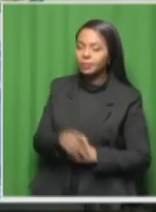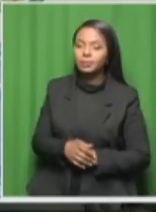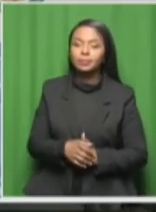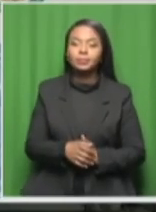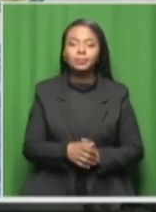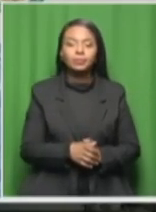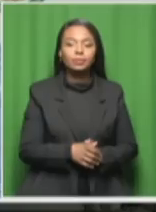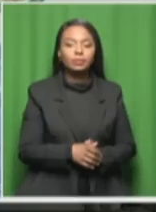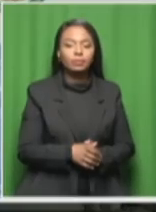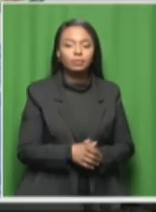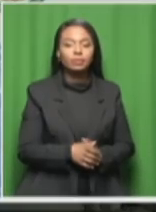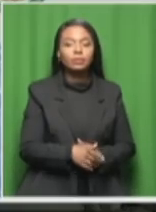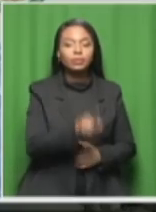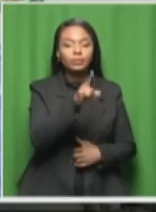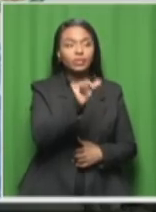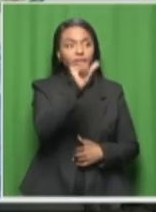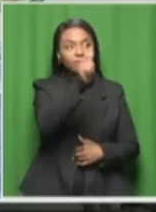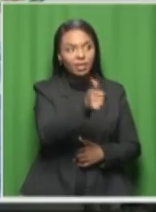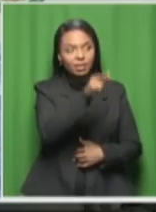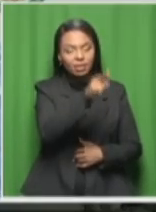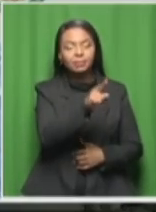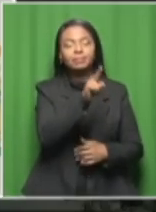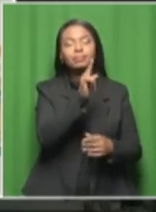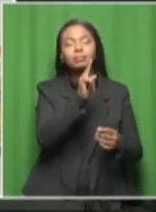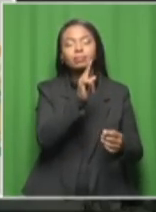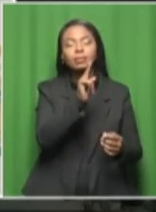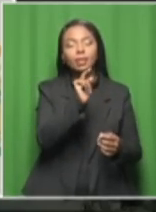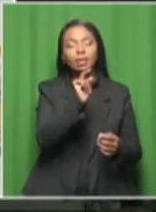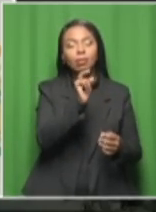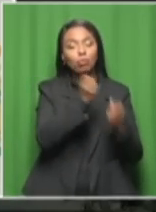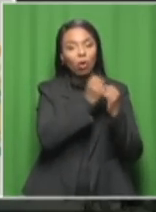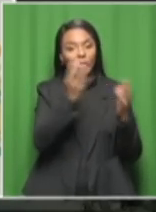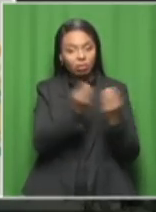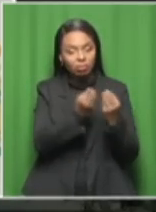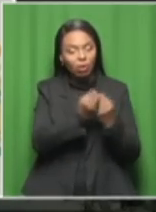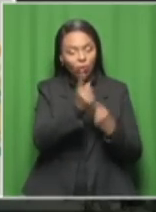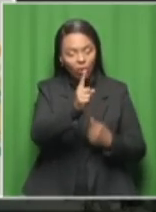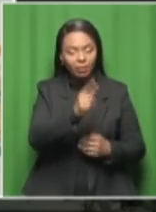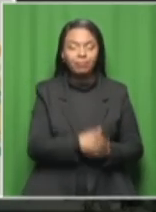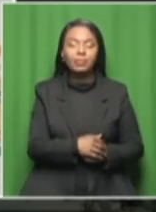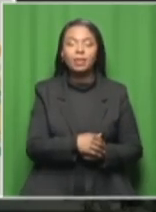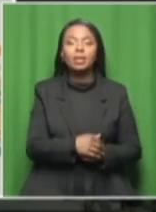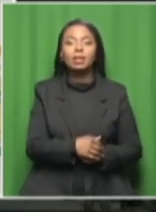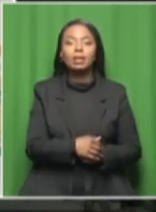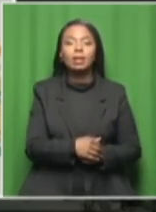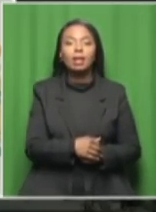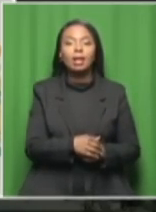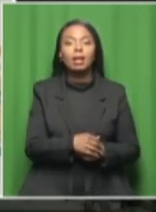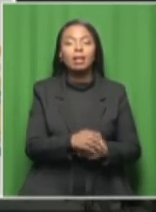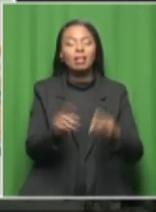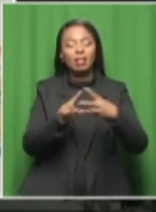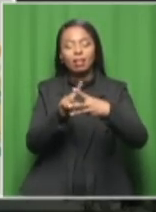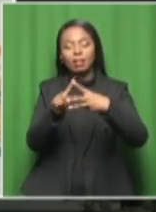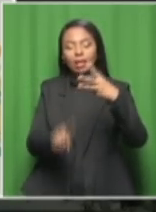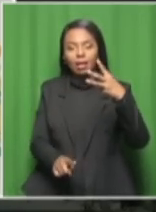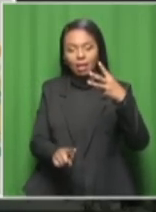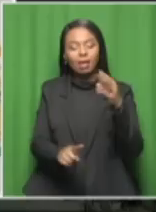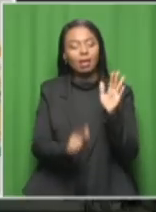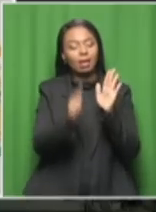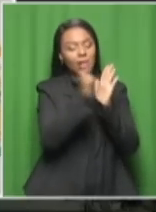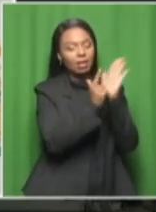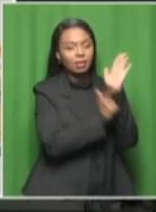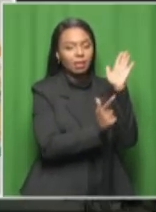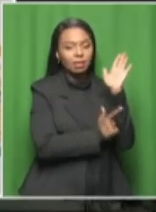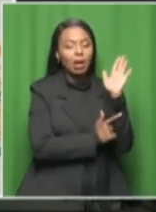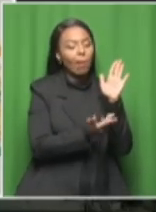Well, the first and most obvious thing, Sakina, is that we have got three pieces of legislation